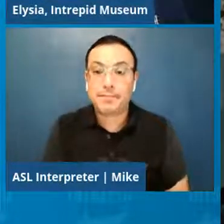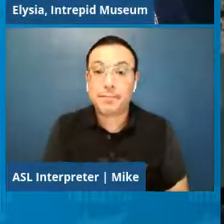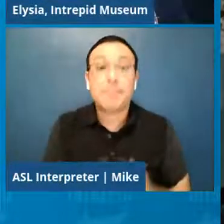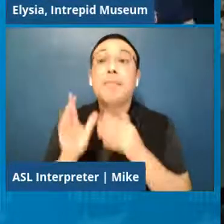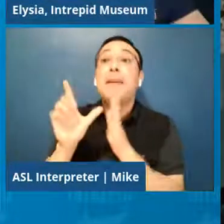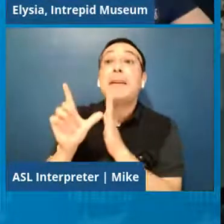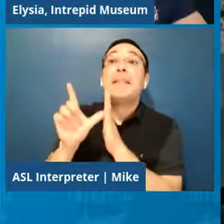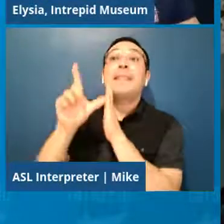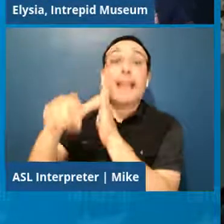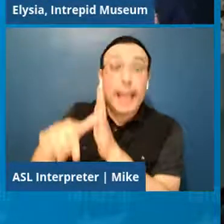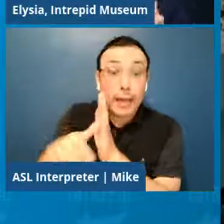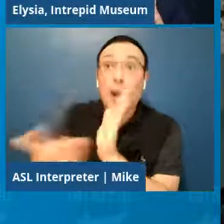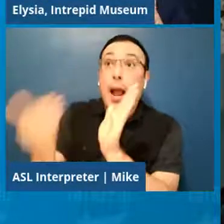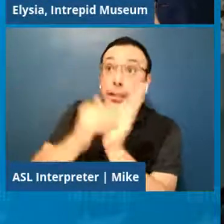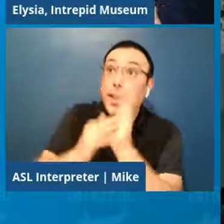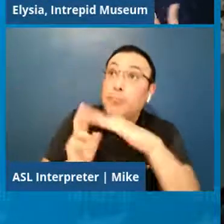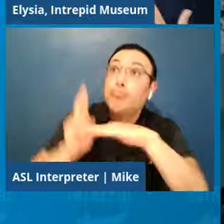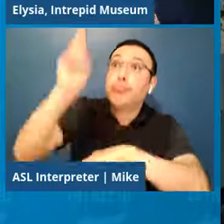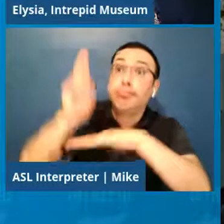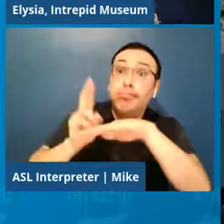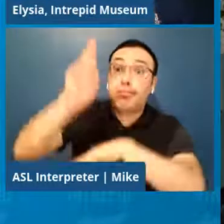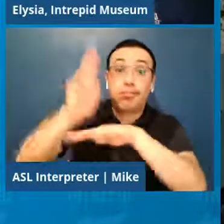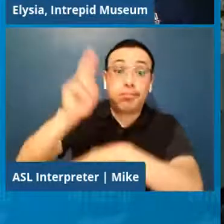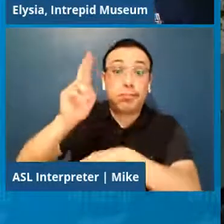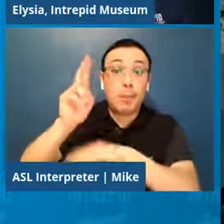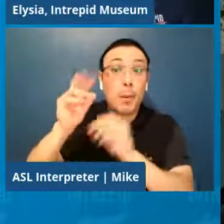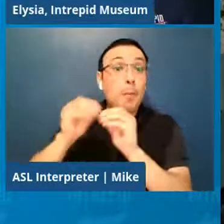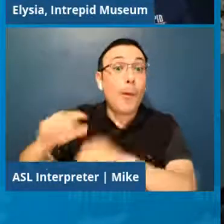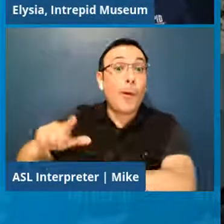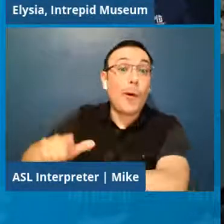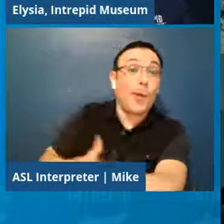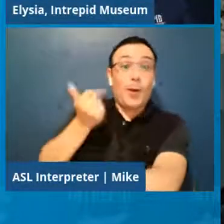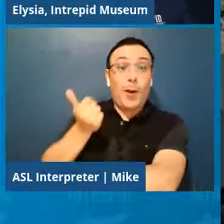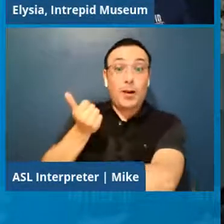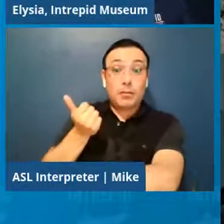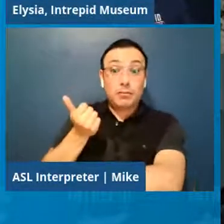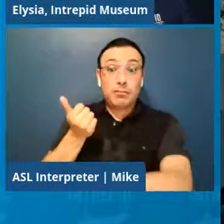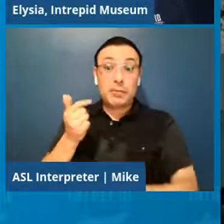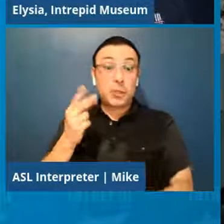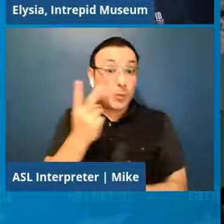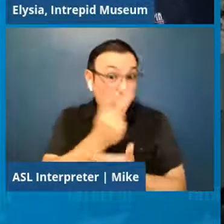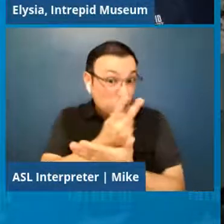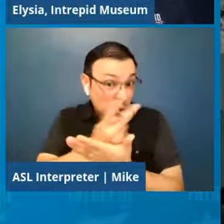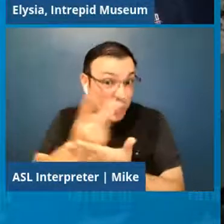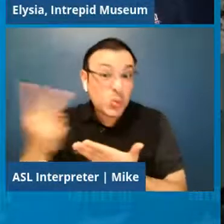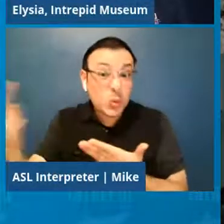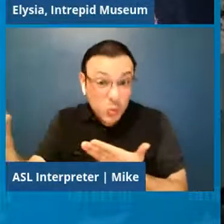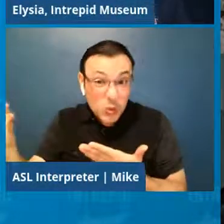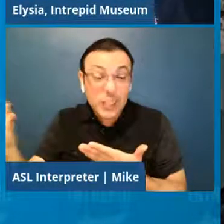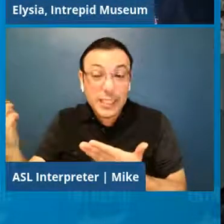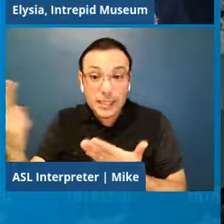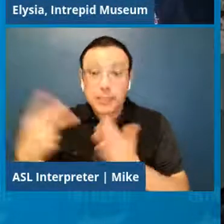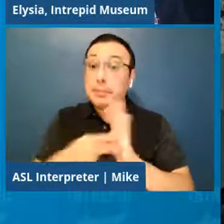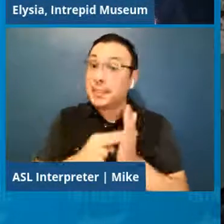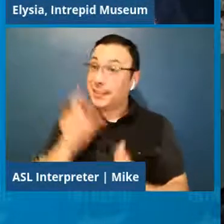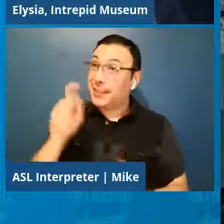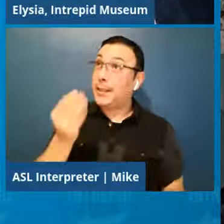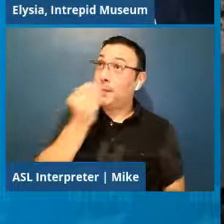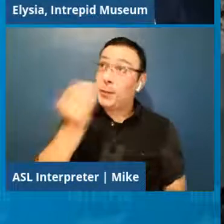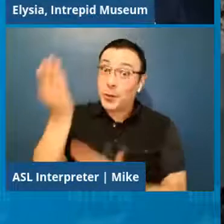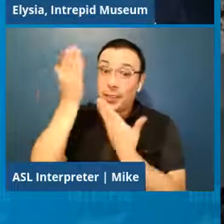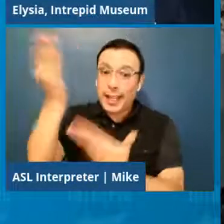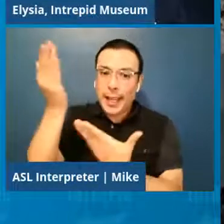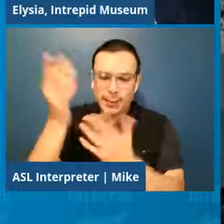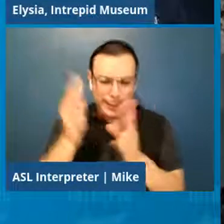time, in fact. And so this was when some major advancements in space food were born. NASA teamed up with the